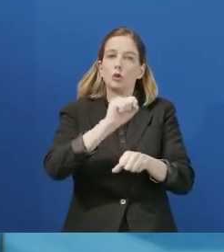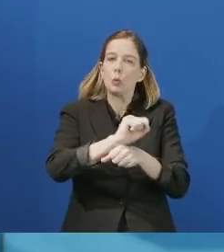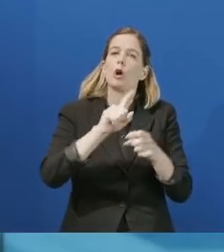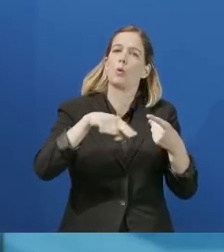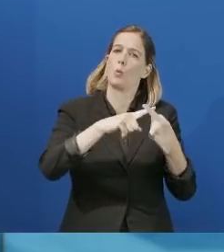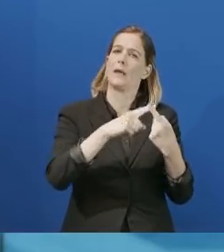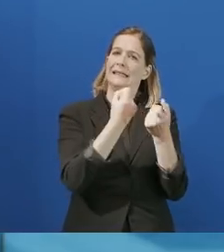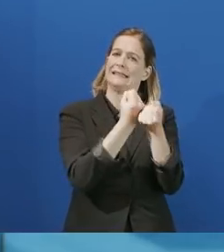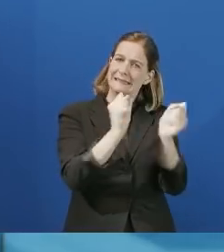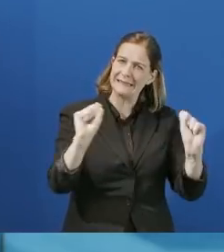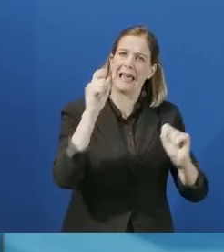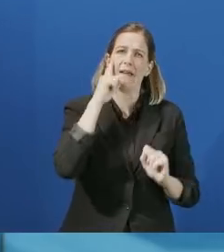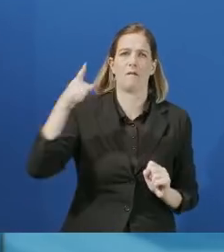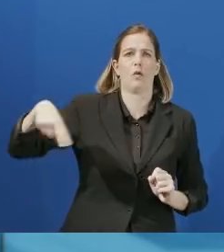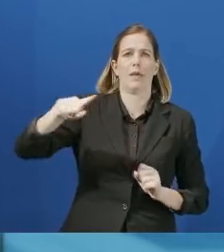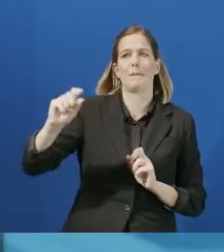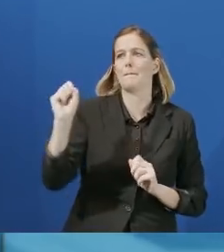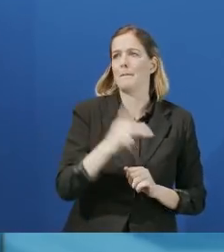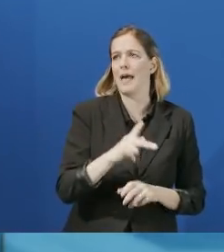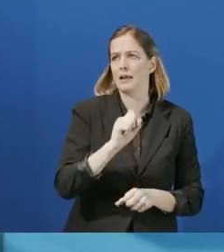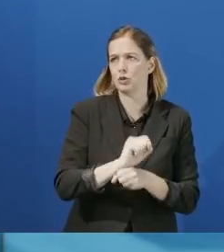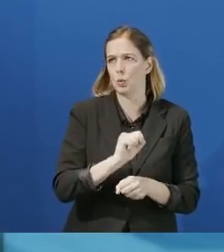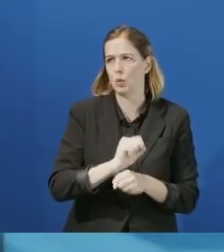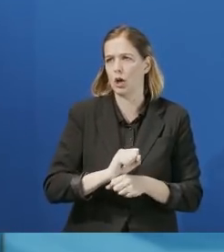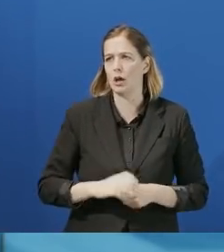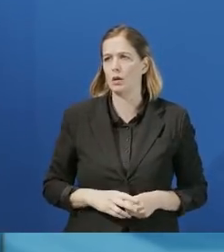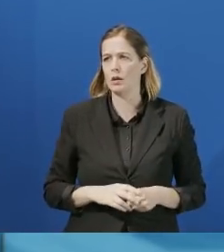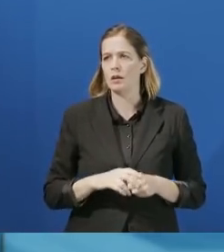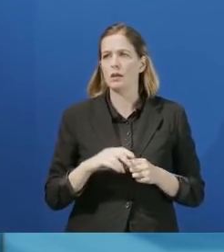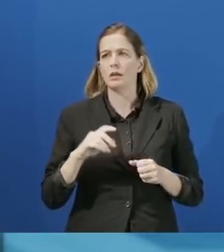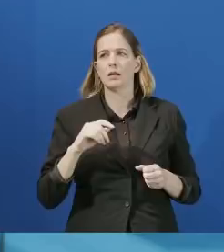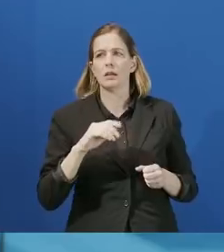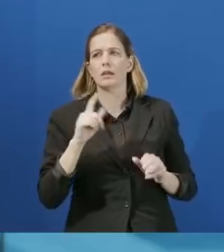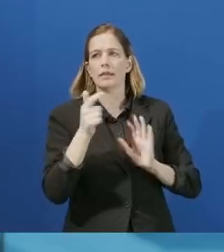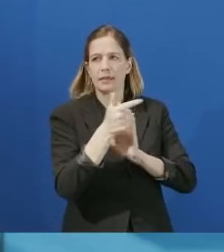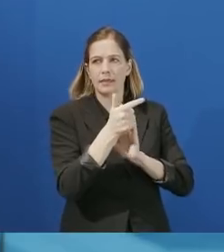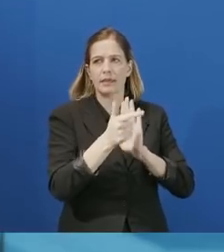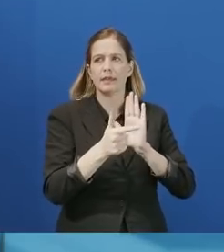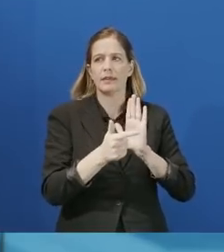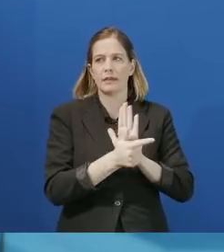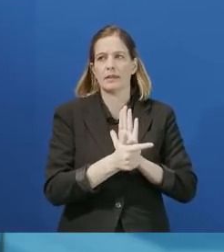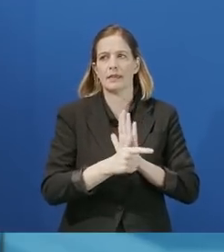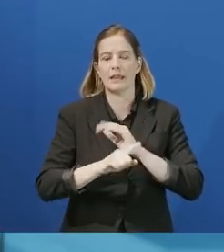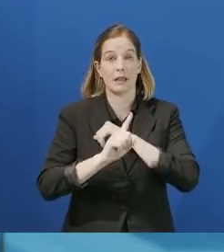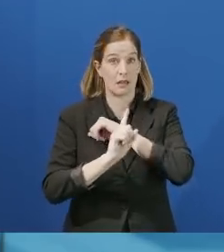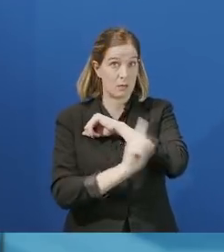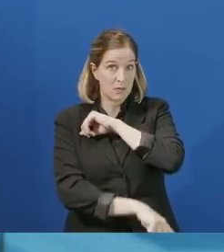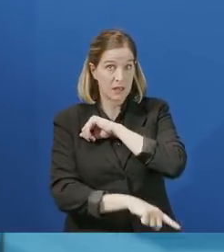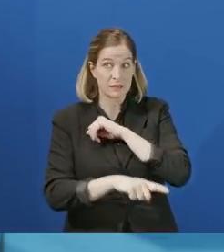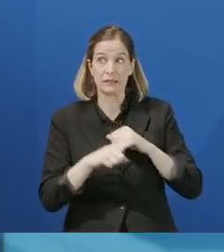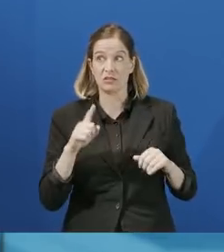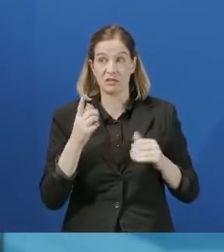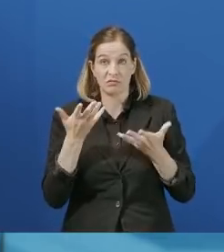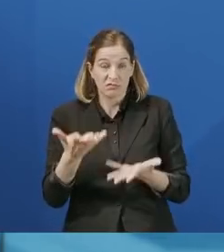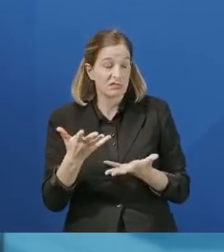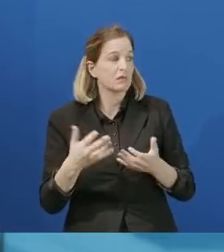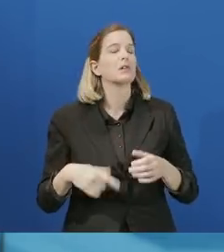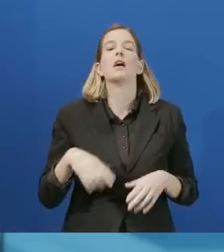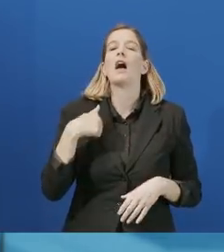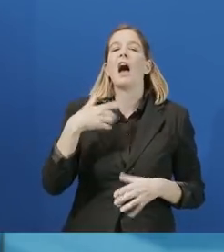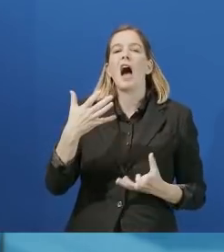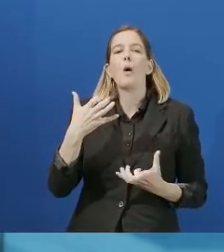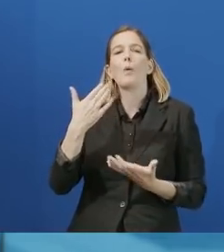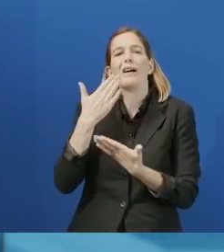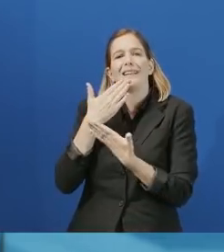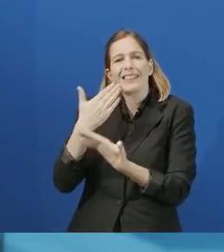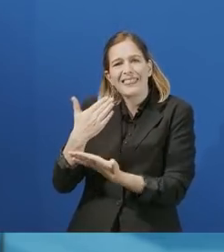unemployment allow for it to not be punitive? I'm going to be working with the legislative leadership, and I want to thank legislative leadership for